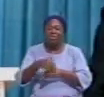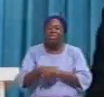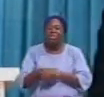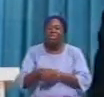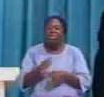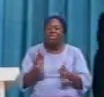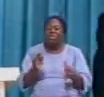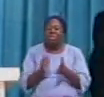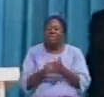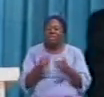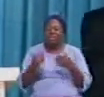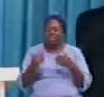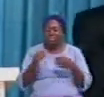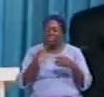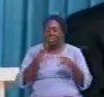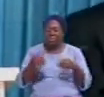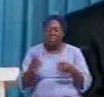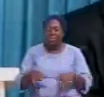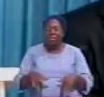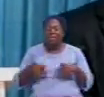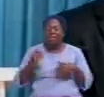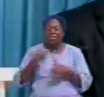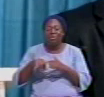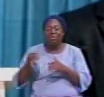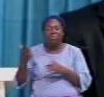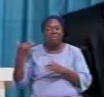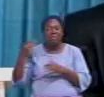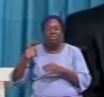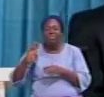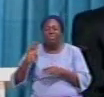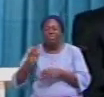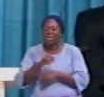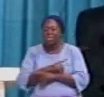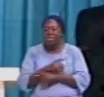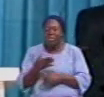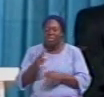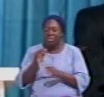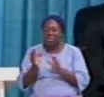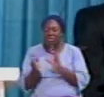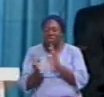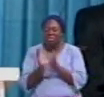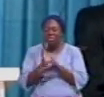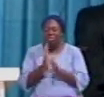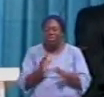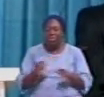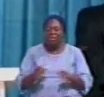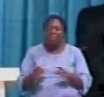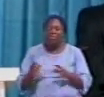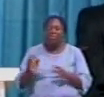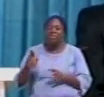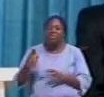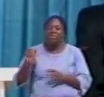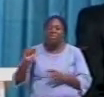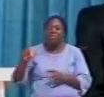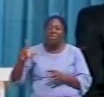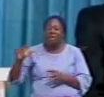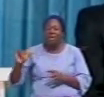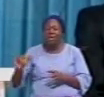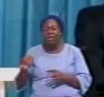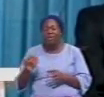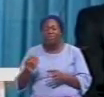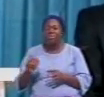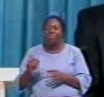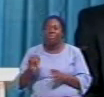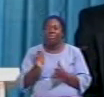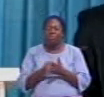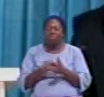the past 4 days, there is a convert's rally. There's a special banquet that